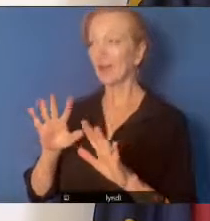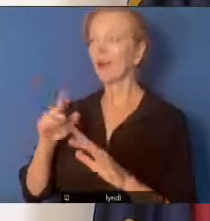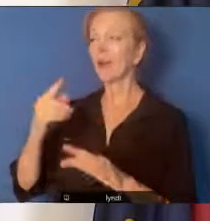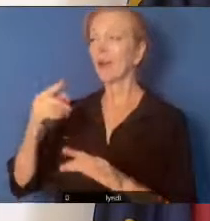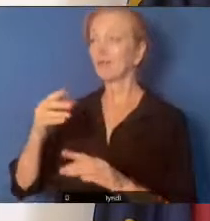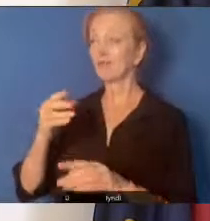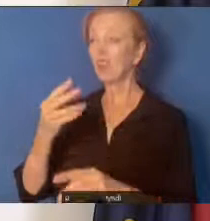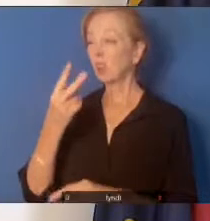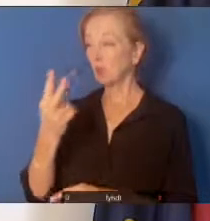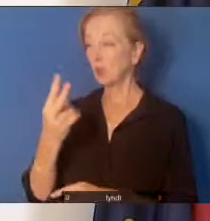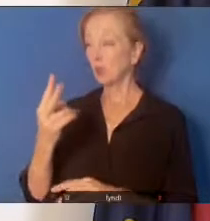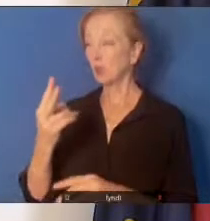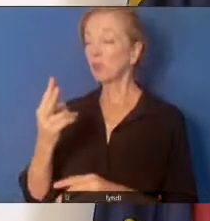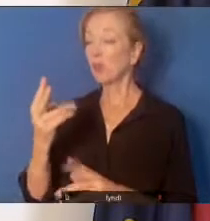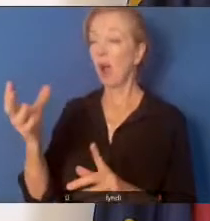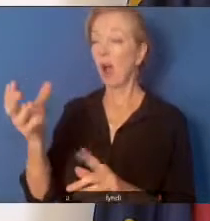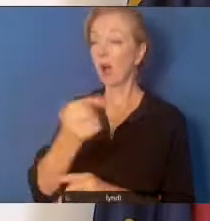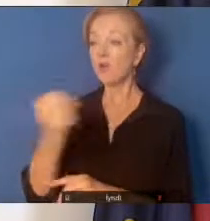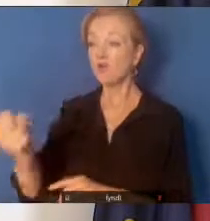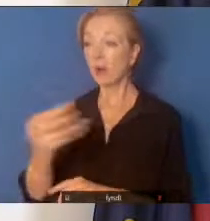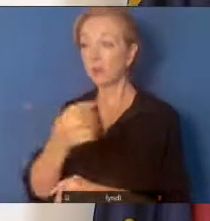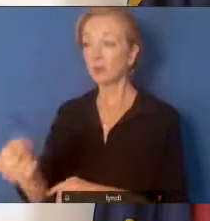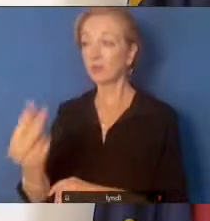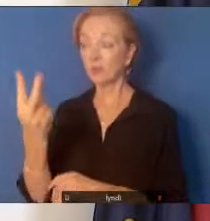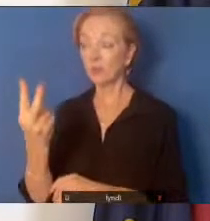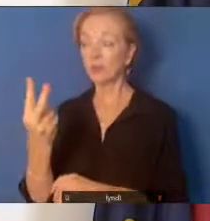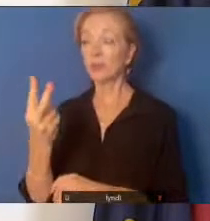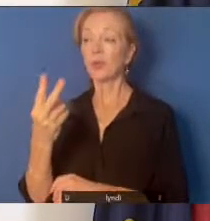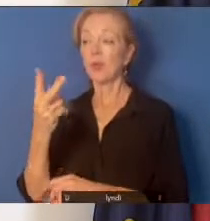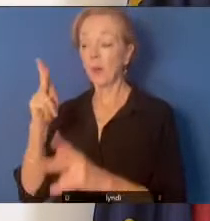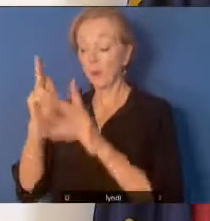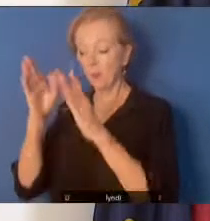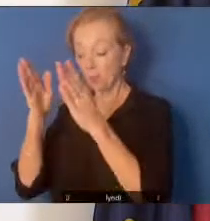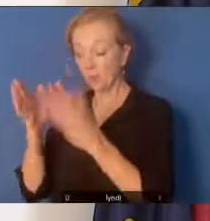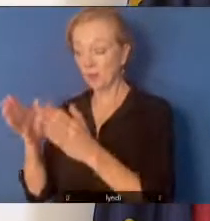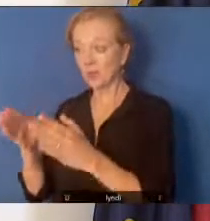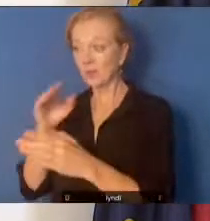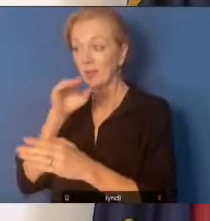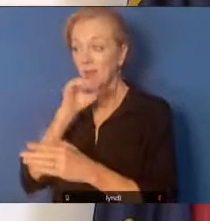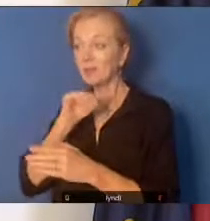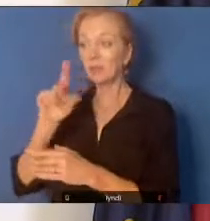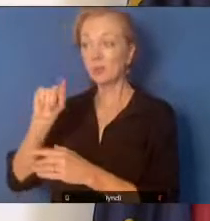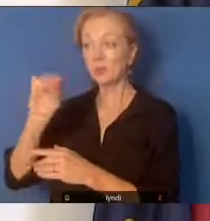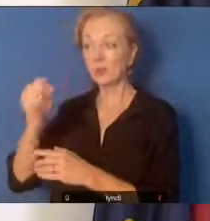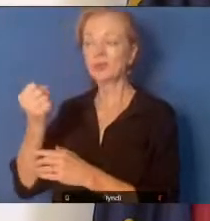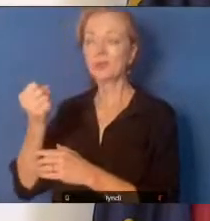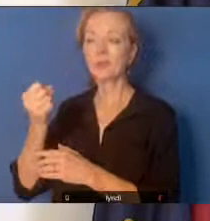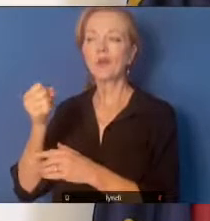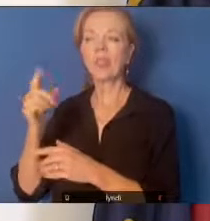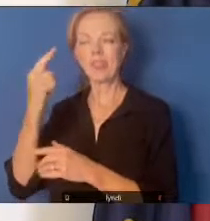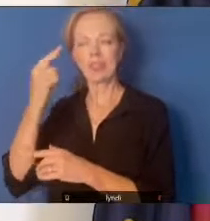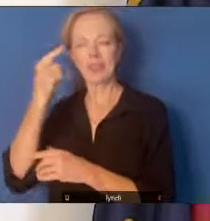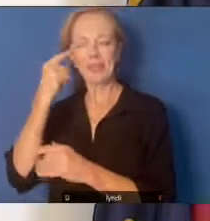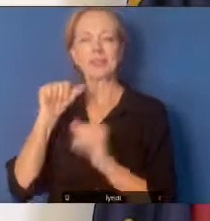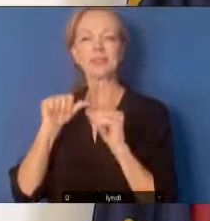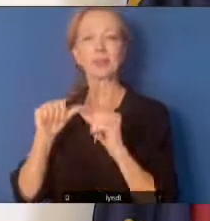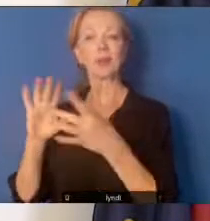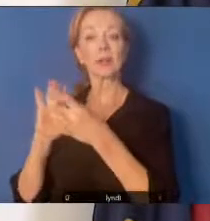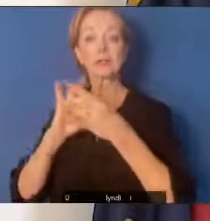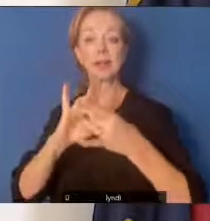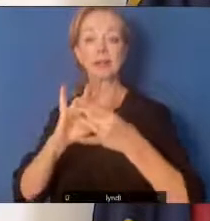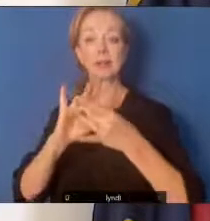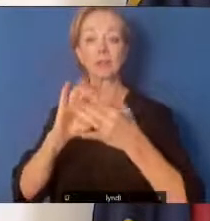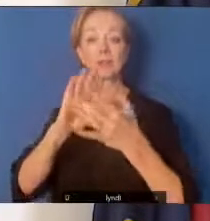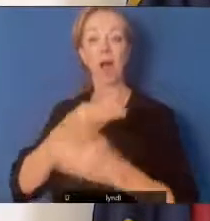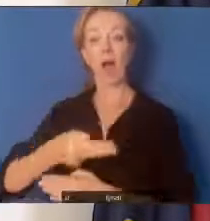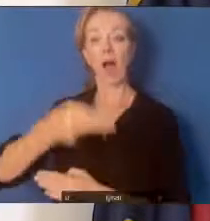with individuals in their 20s, and is there still a connection with the high schools? Yes, we still believe those connections hold true. We just can't share any specifics about those individuals. We have